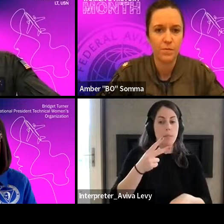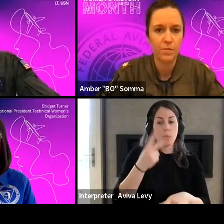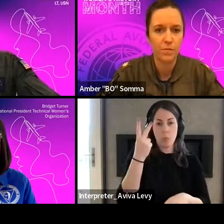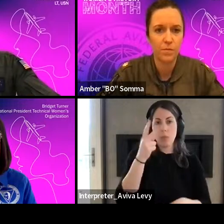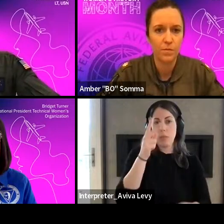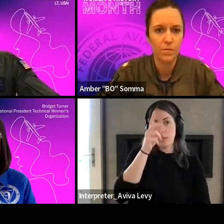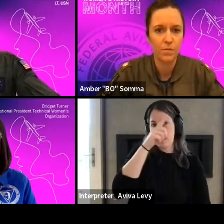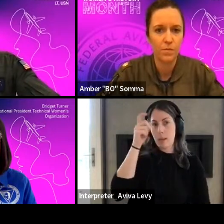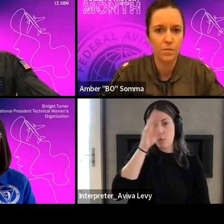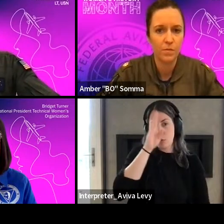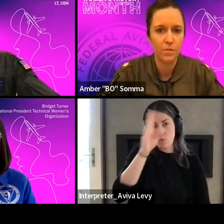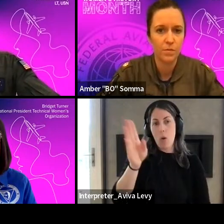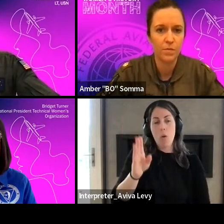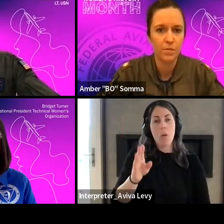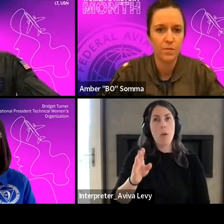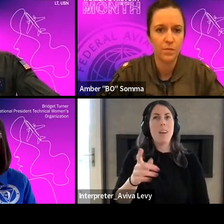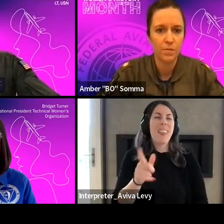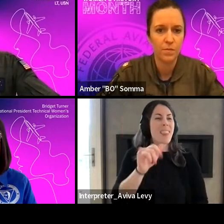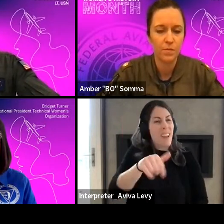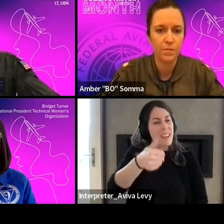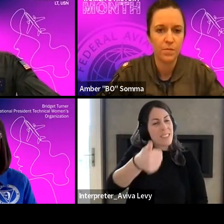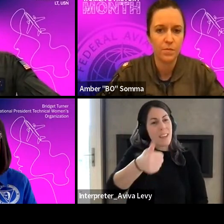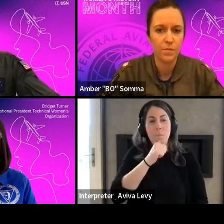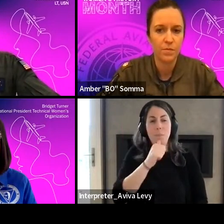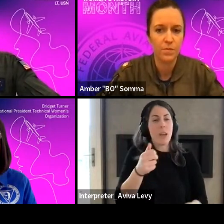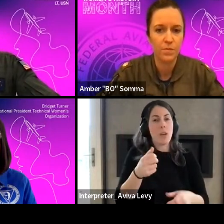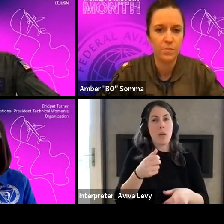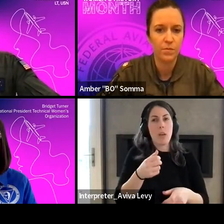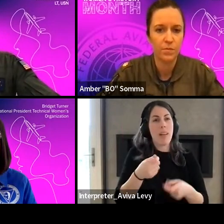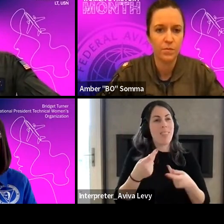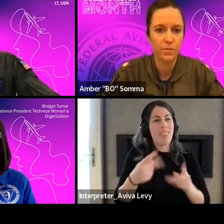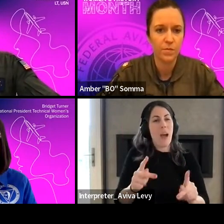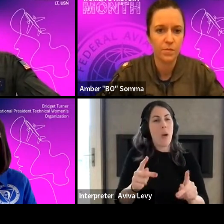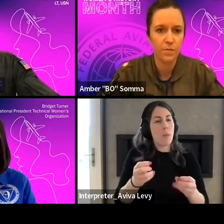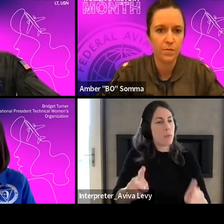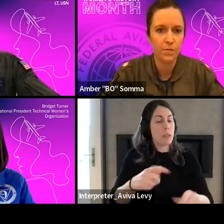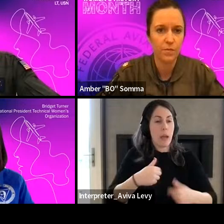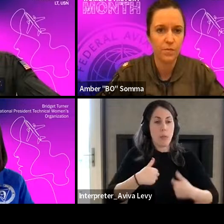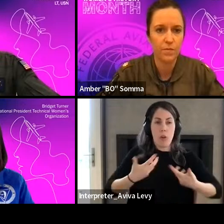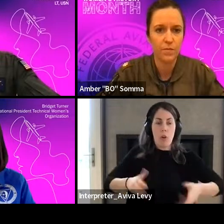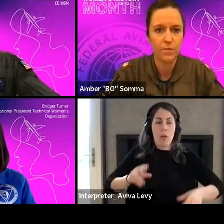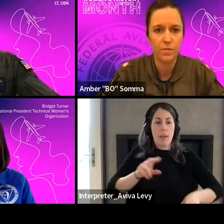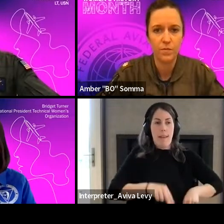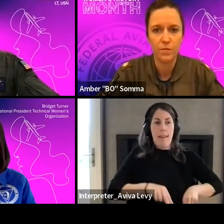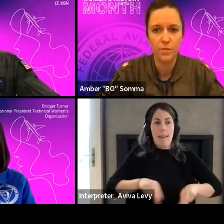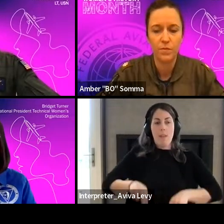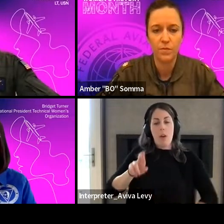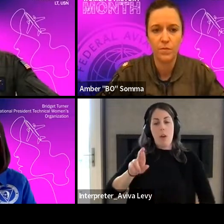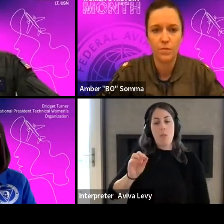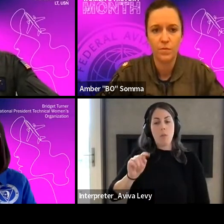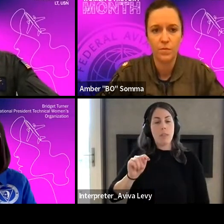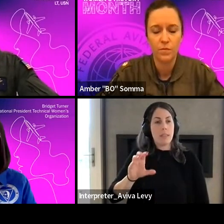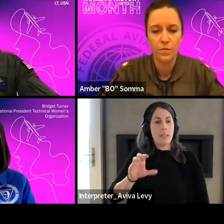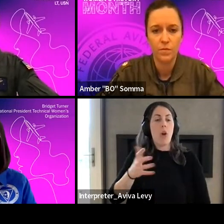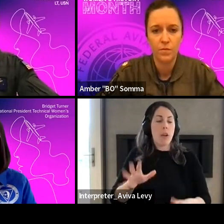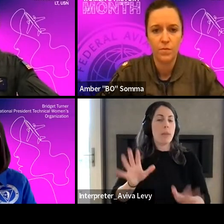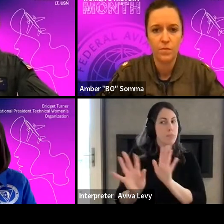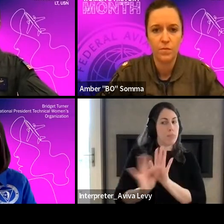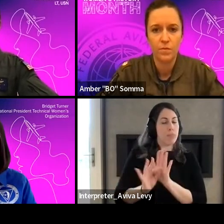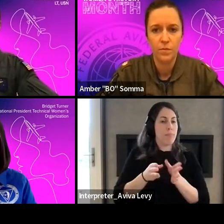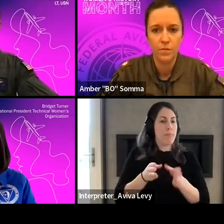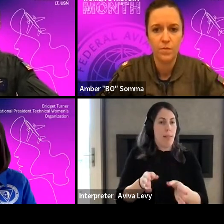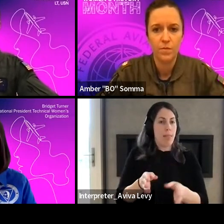that opened up pathways because I already was in Navy ROTC. So I kind of already had my path chosen